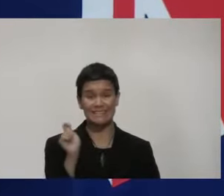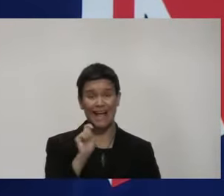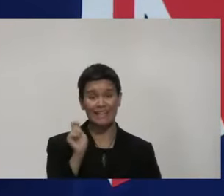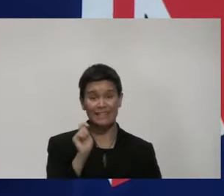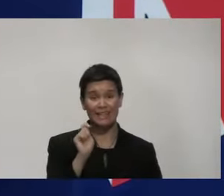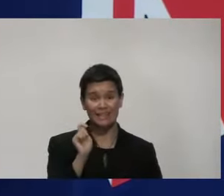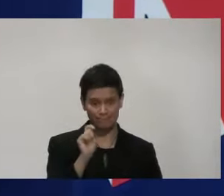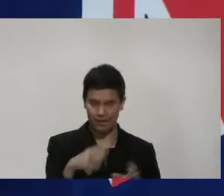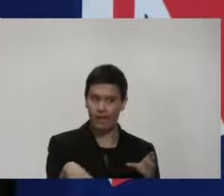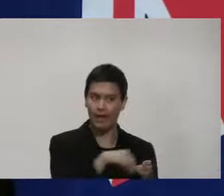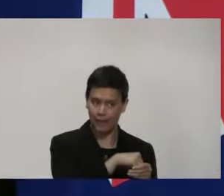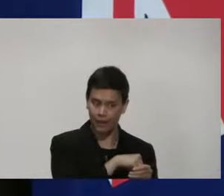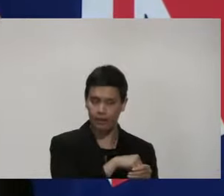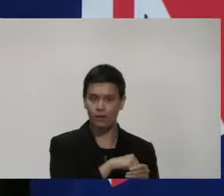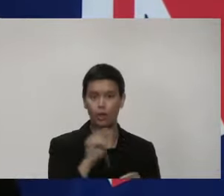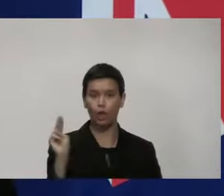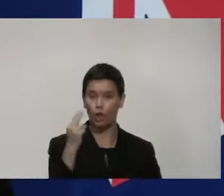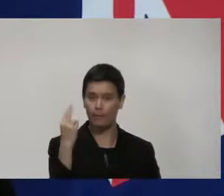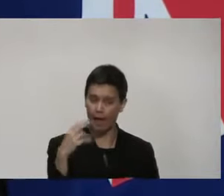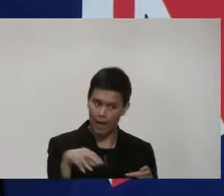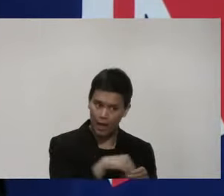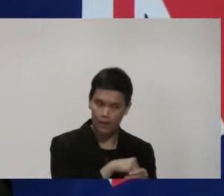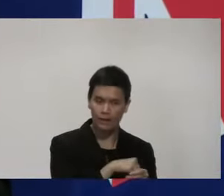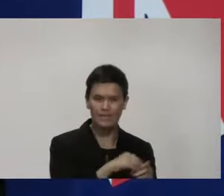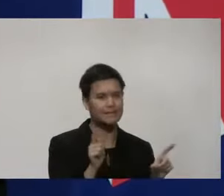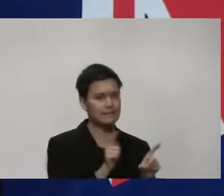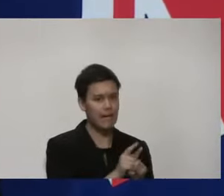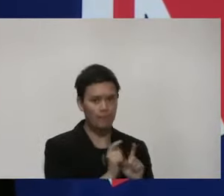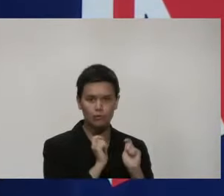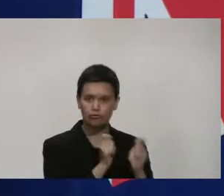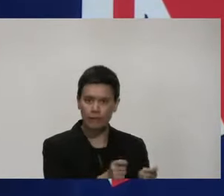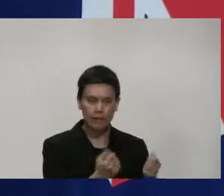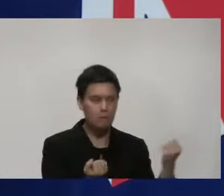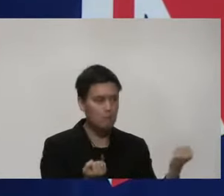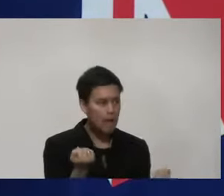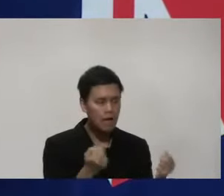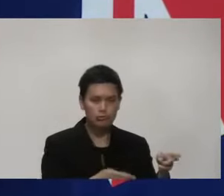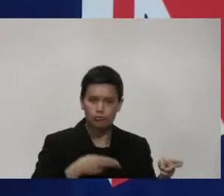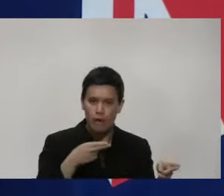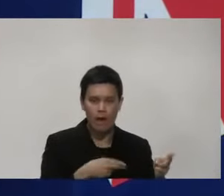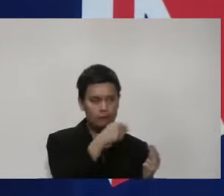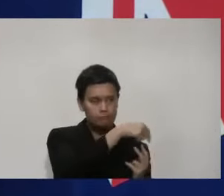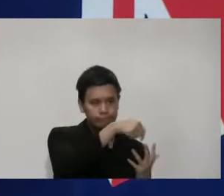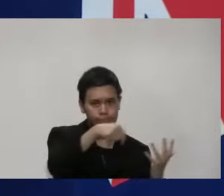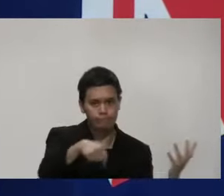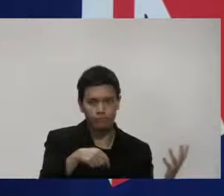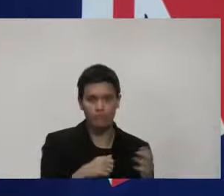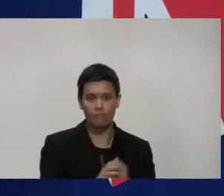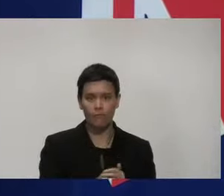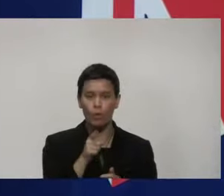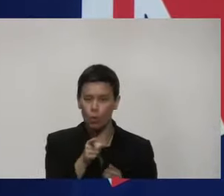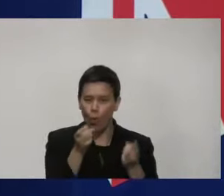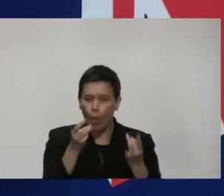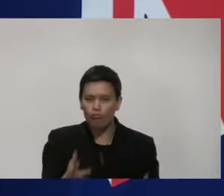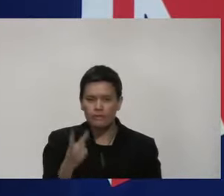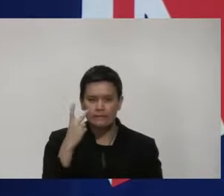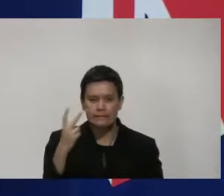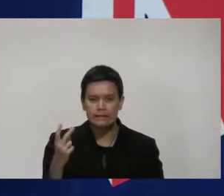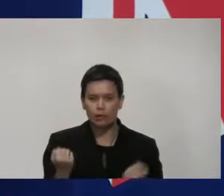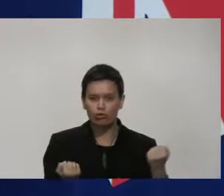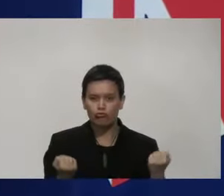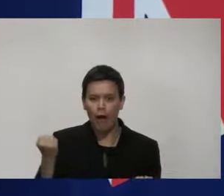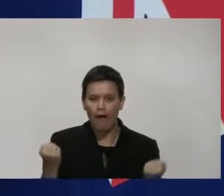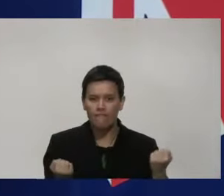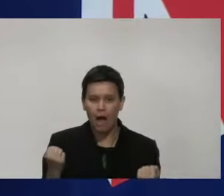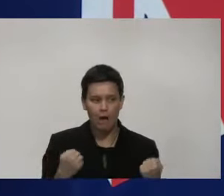instance, drivers, you will commonly see drivers are already using them for their own safety. So now as we work through the order, we'll